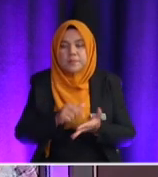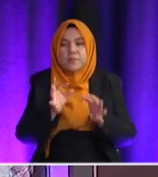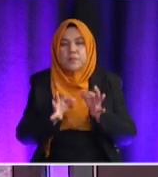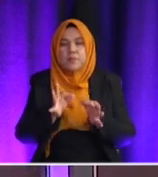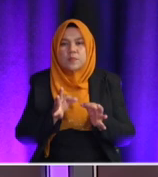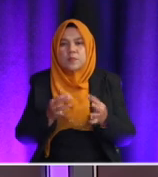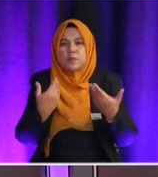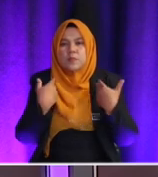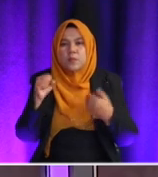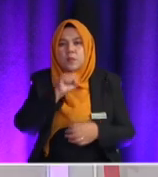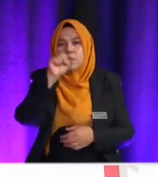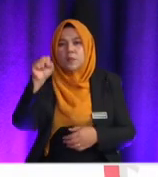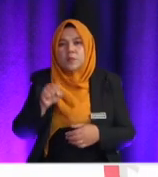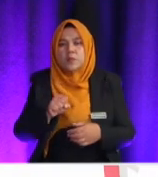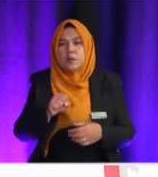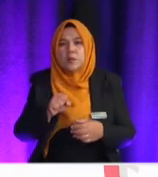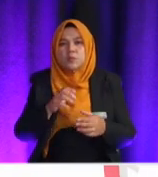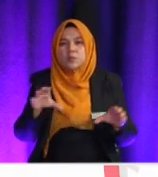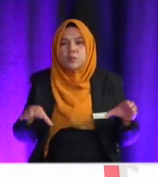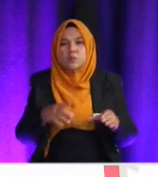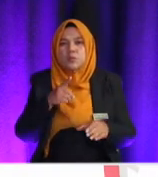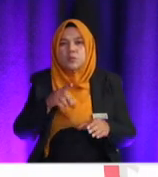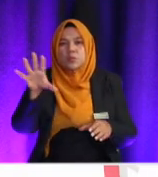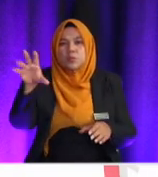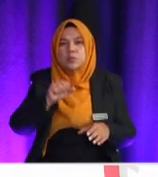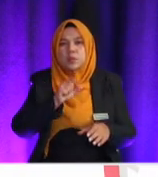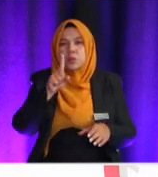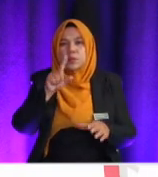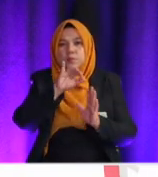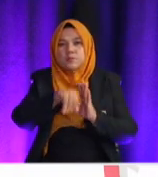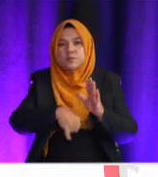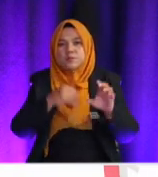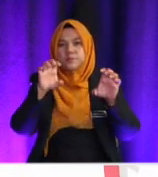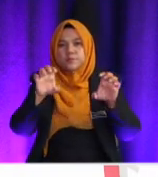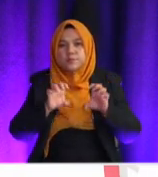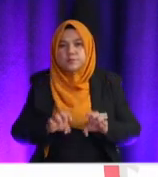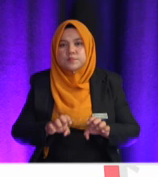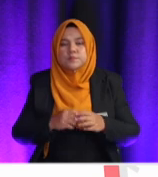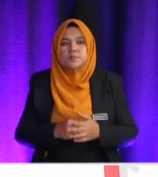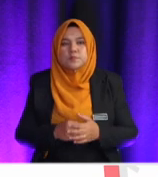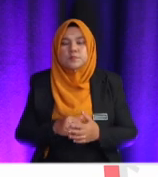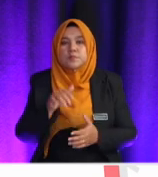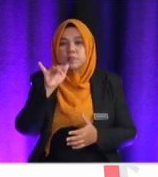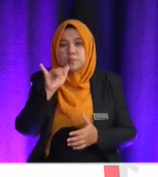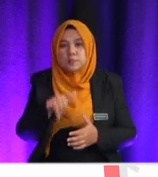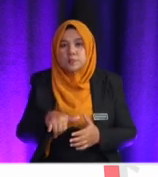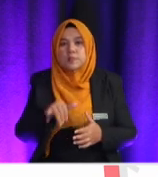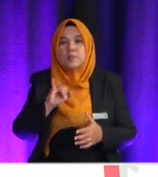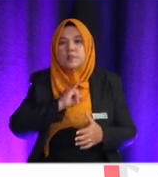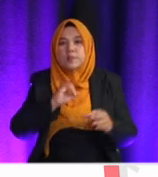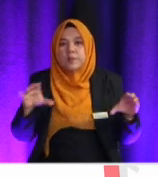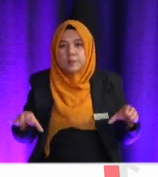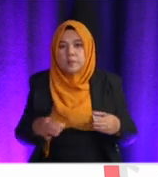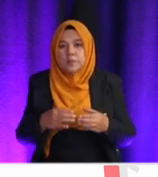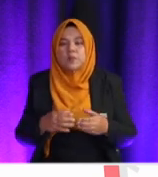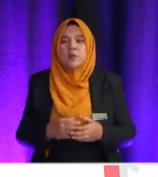kind of question, do you take 1 hour of exercise? So the answer you can use is, yes, I do.